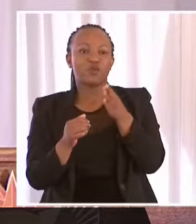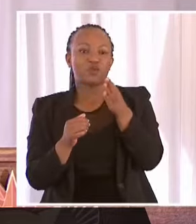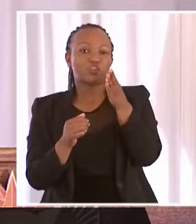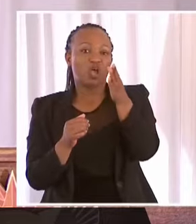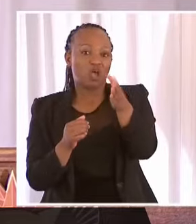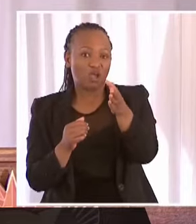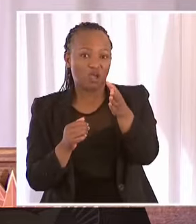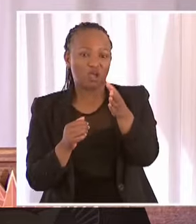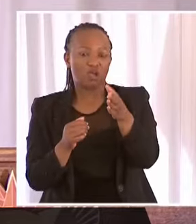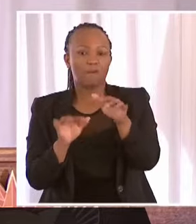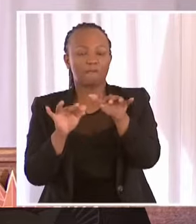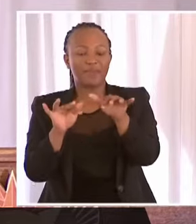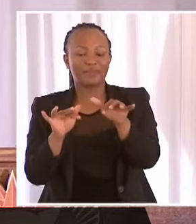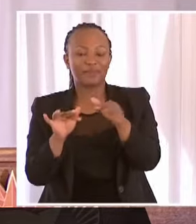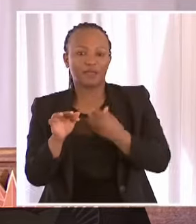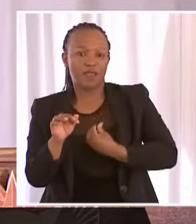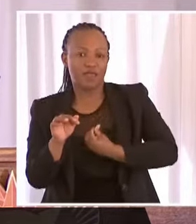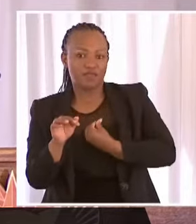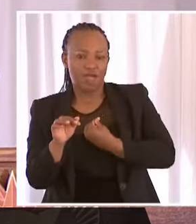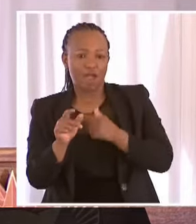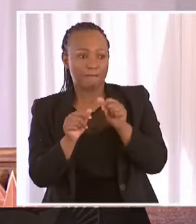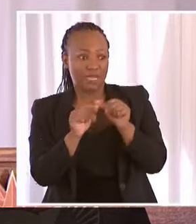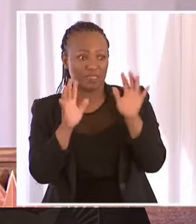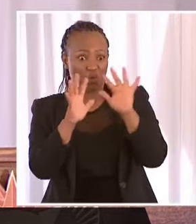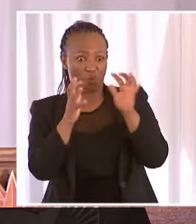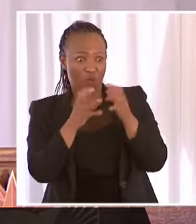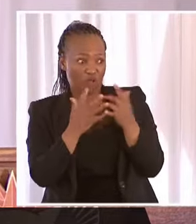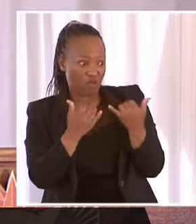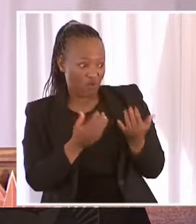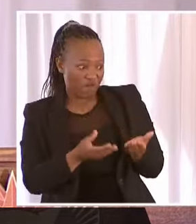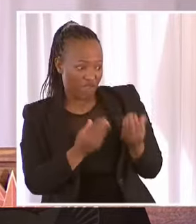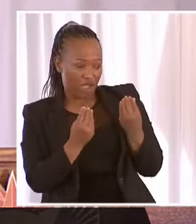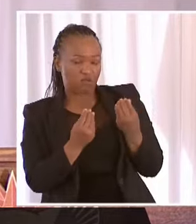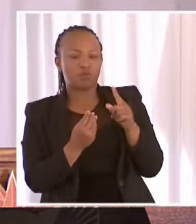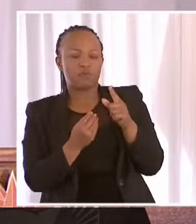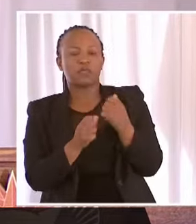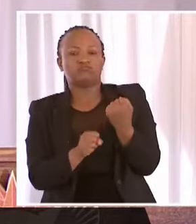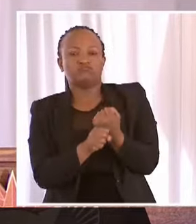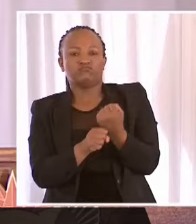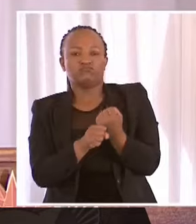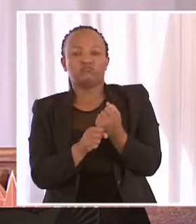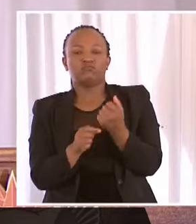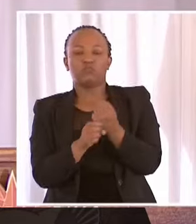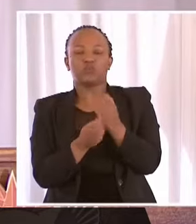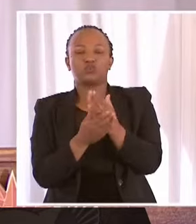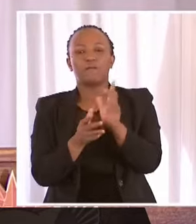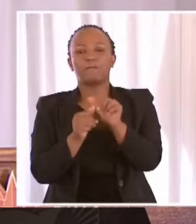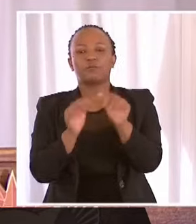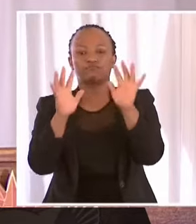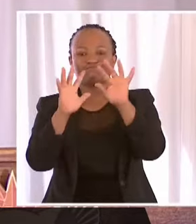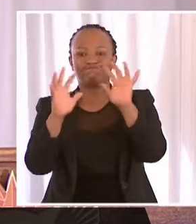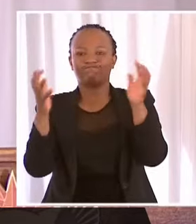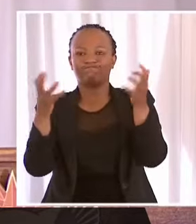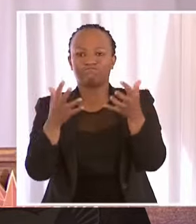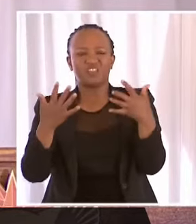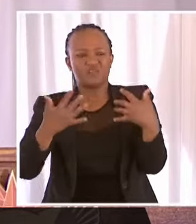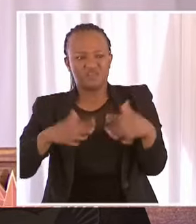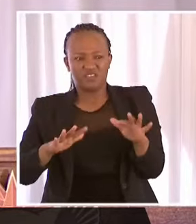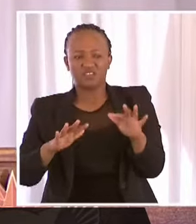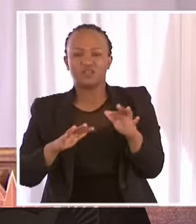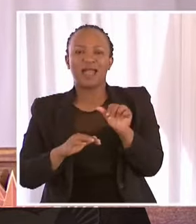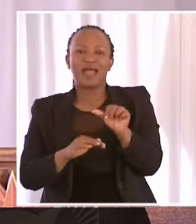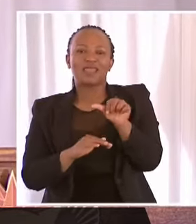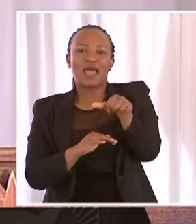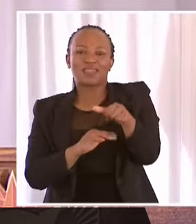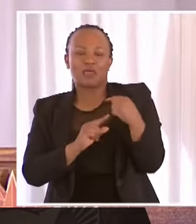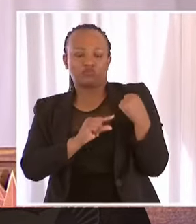generations a better world than the one we found. And indeed, he did that. He's bequeathed to future